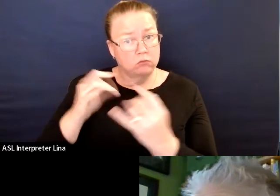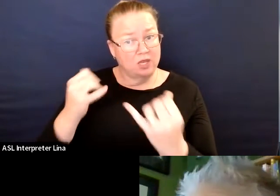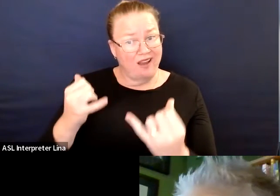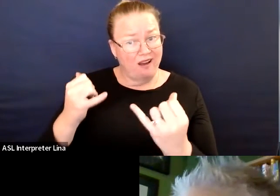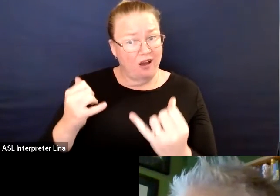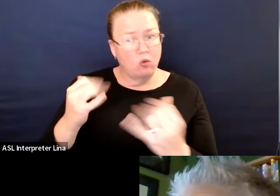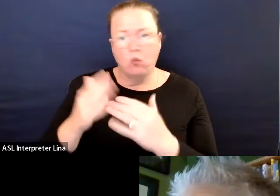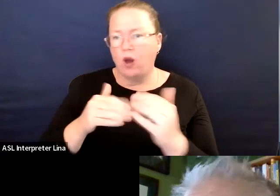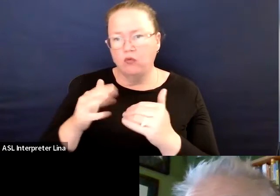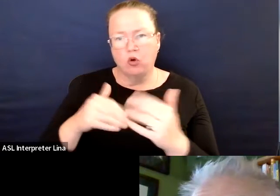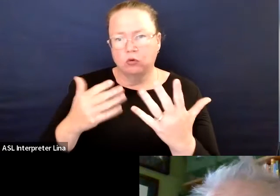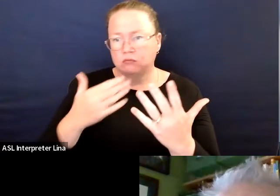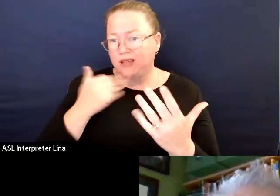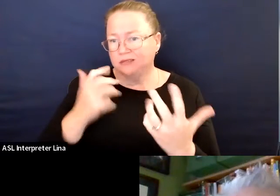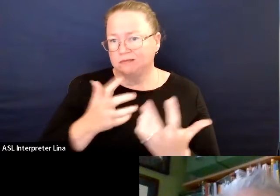Whatever makes sense.